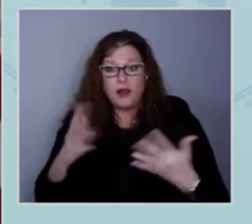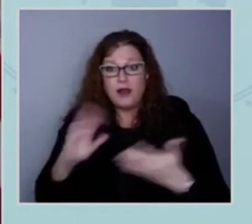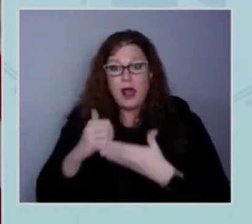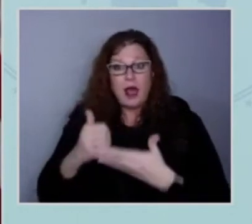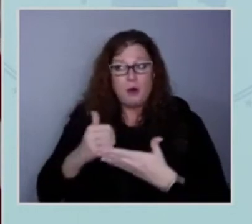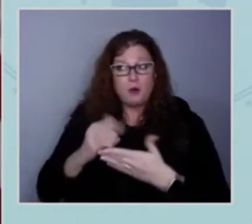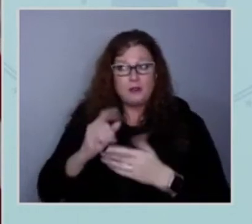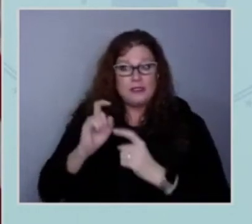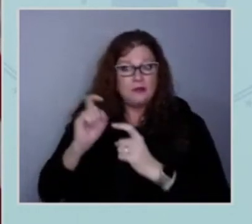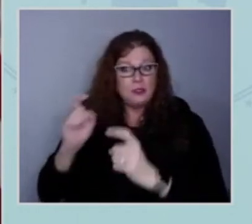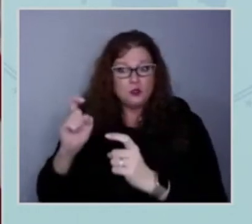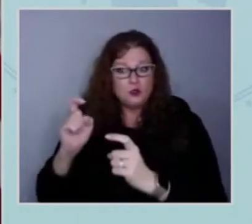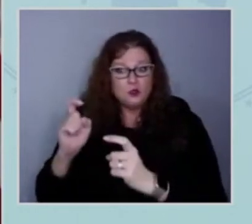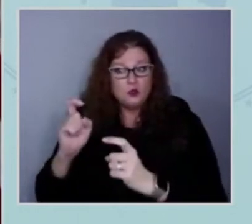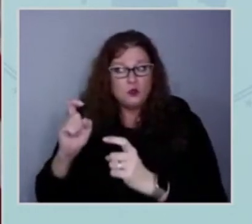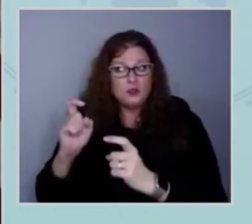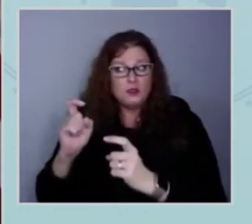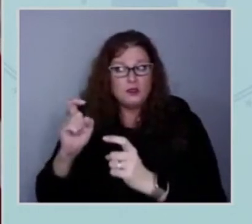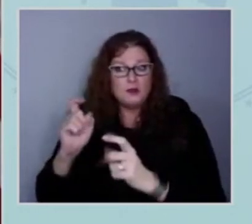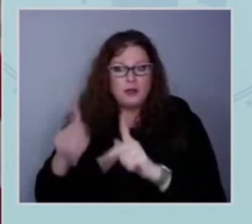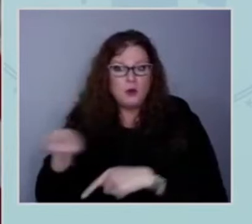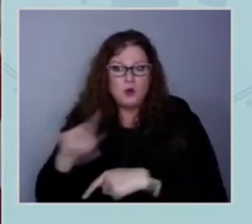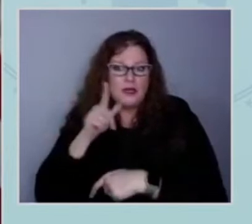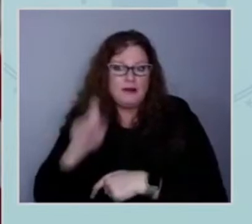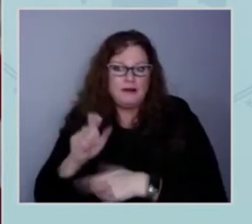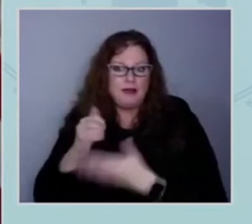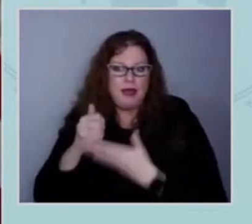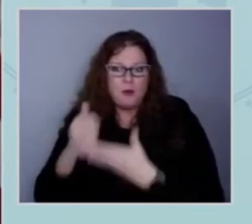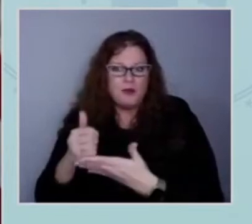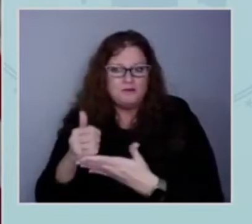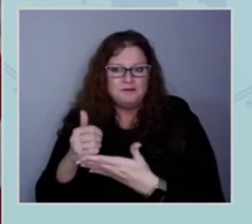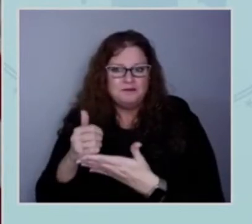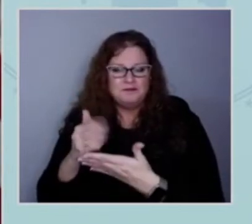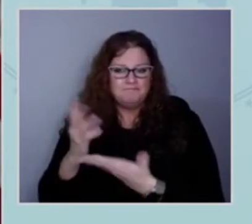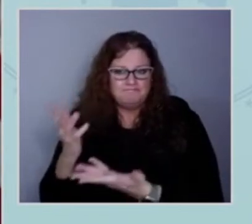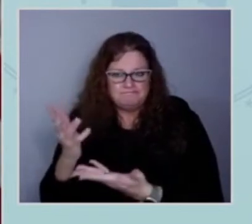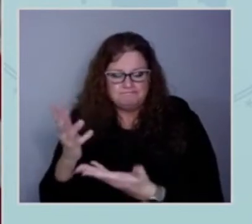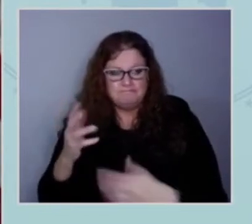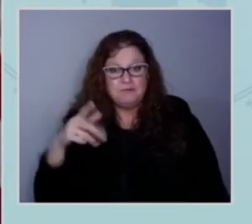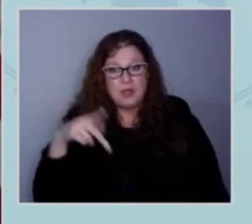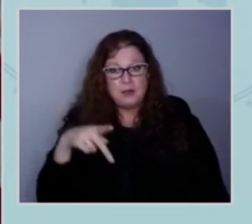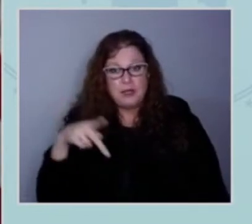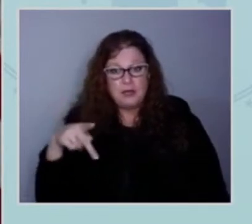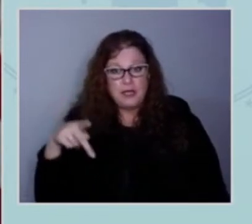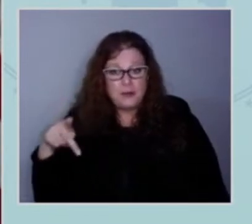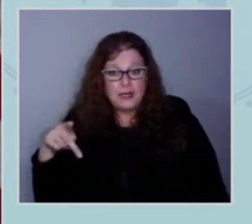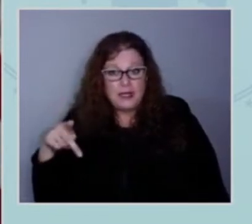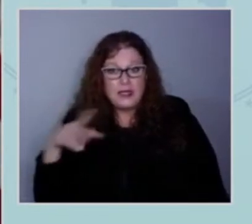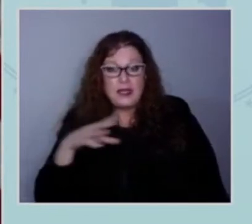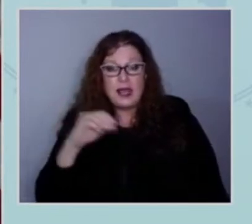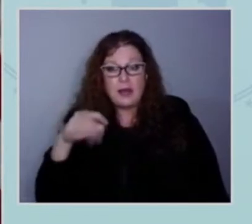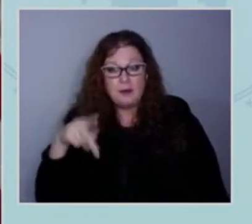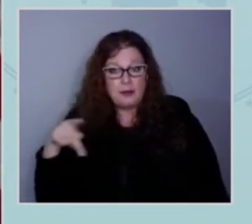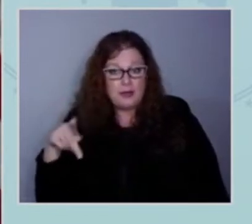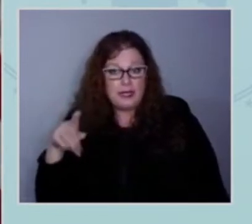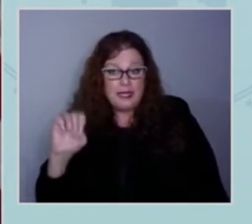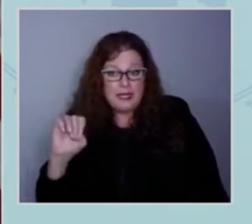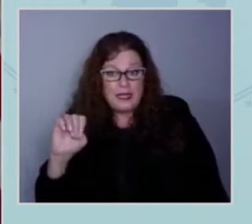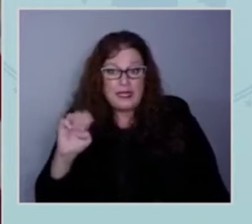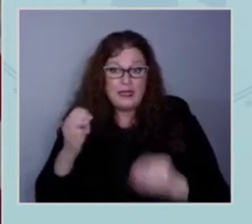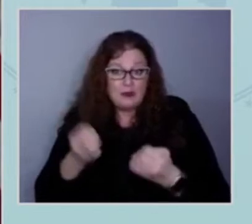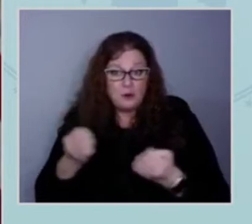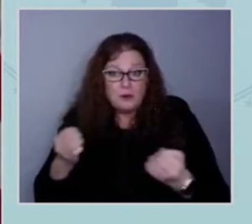help. And one of the big problems was that help went to a lot of people who didn't need the help.